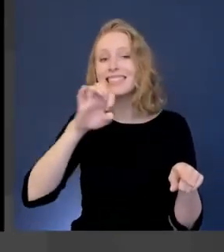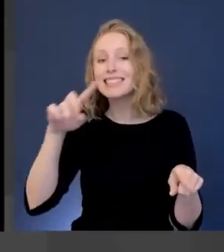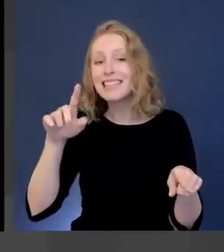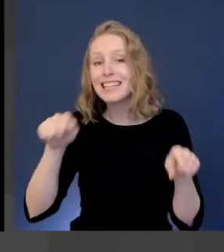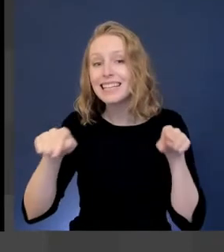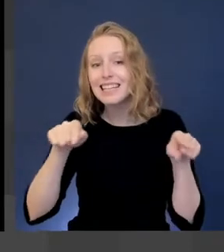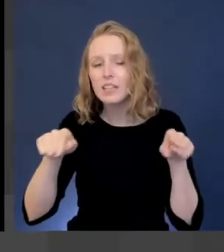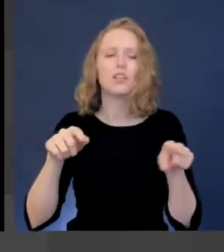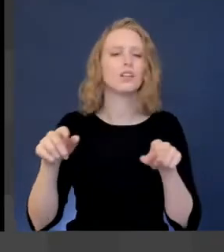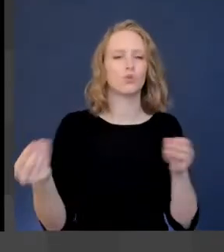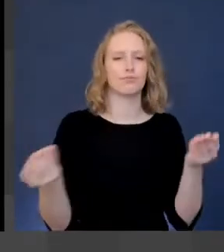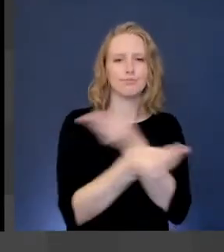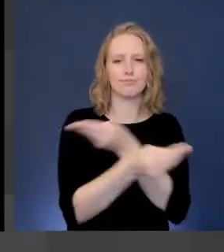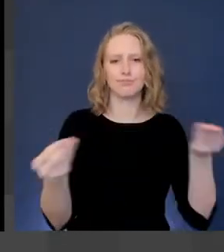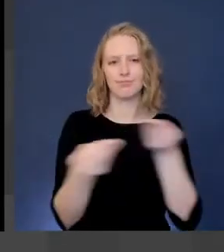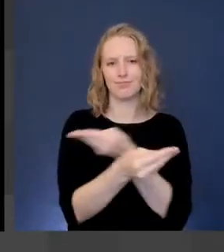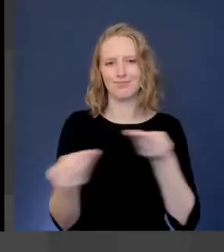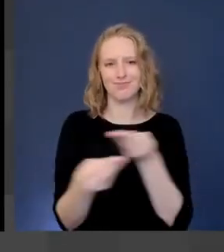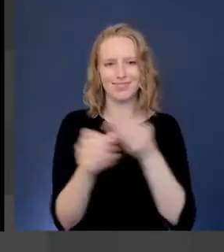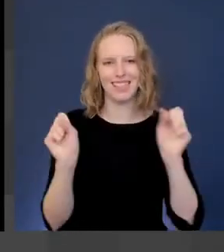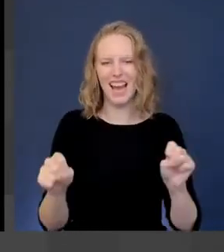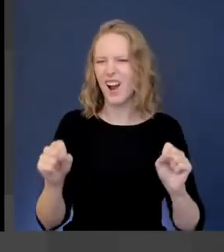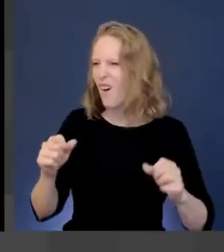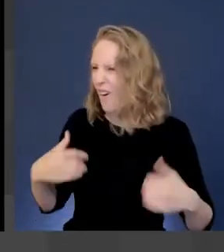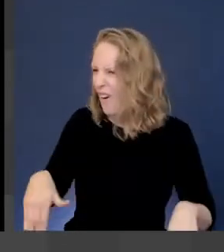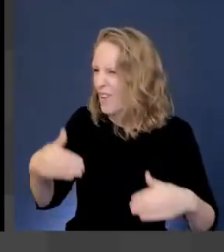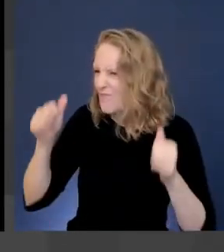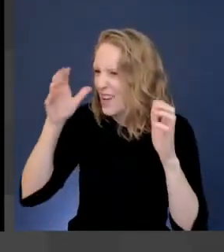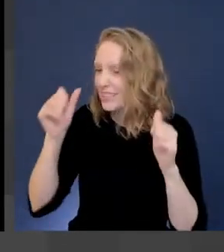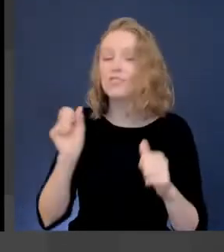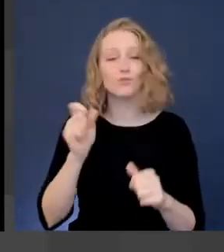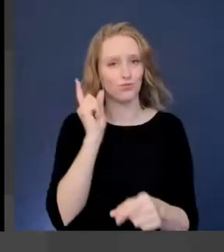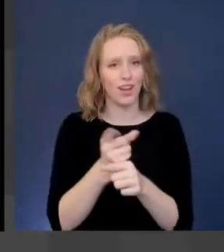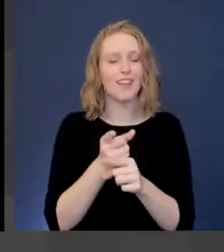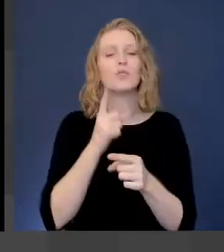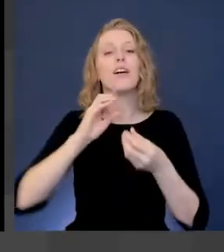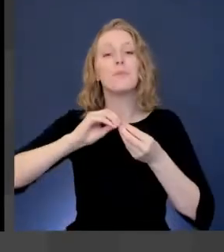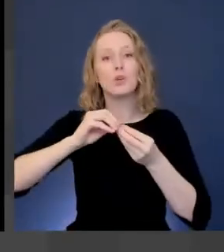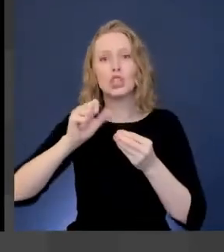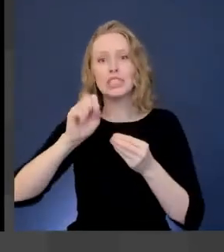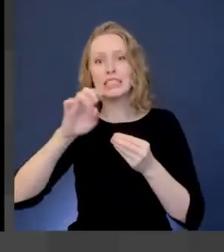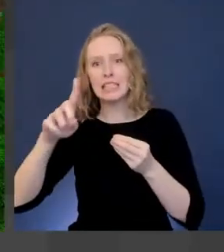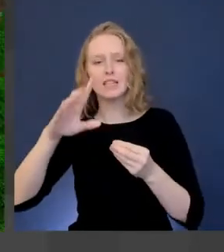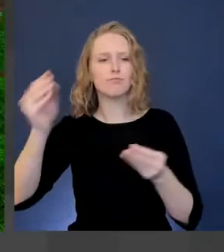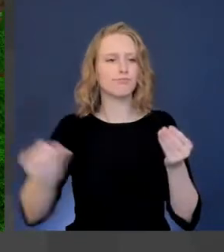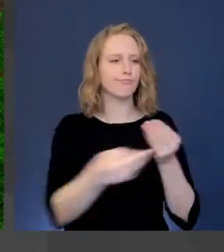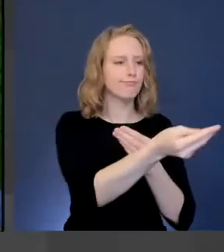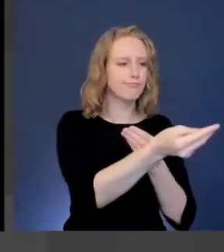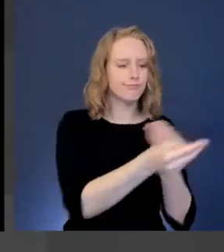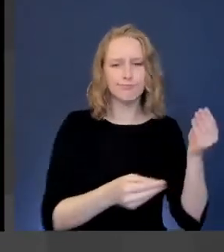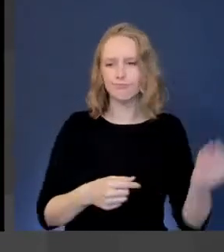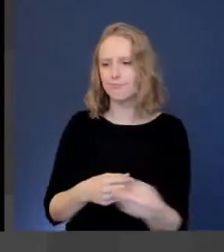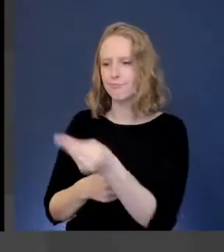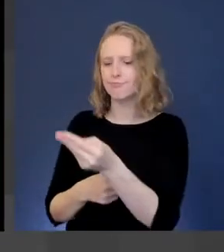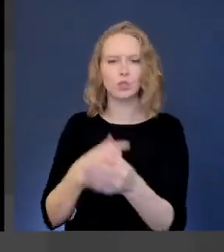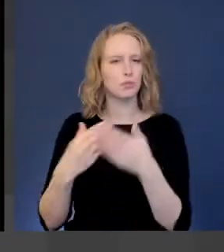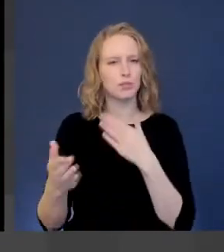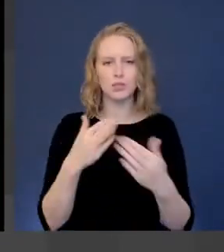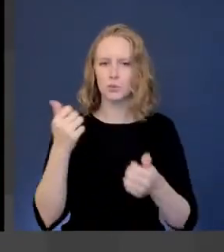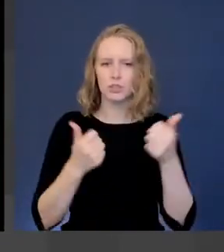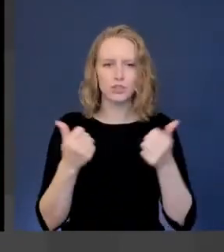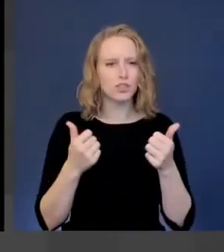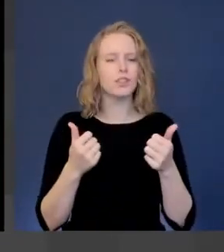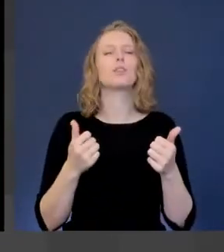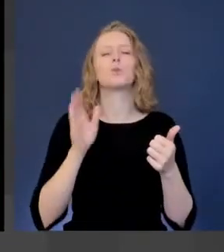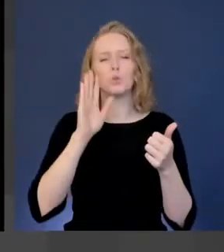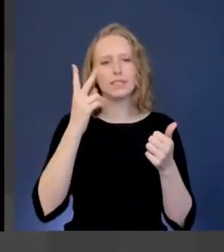beautiful, you want to share it with others, anyone who opens the world with that seed, regardless of which edition they're playing, will see essentially almost exactly the